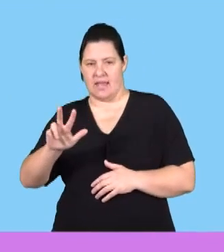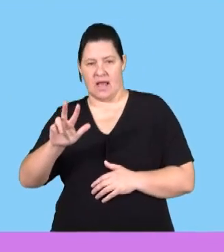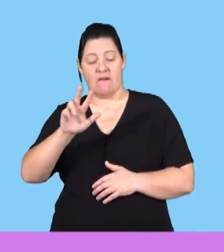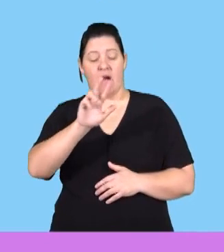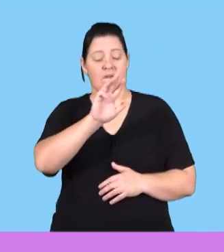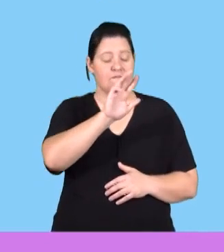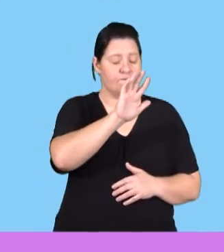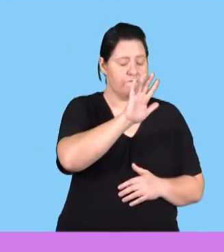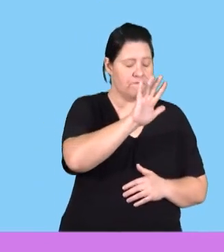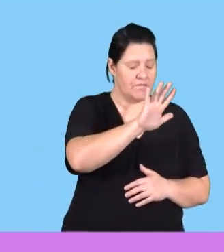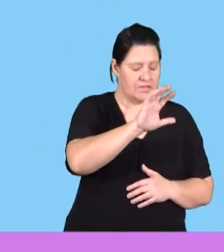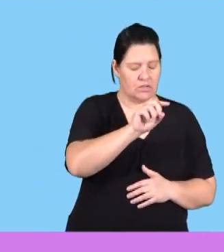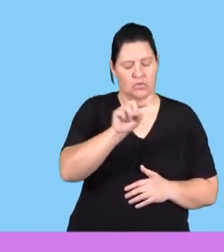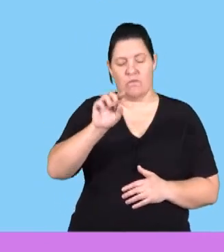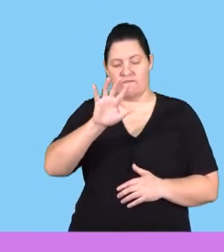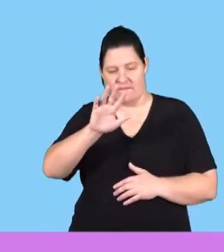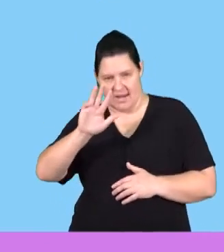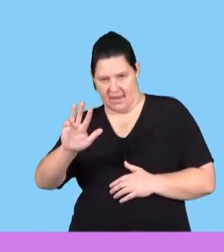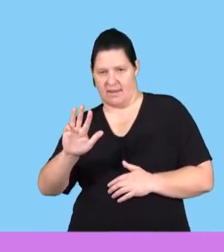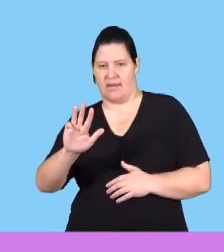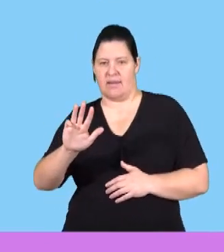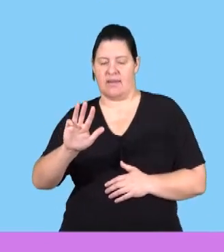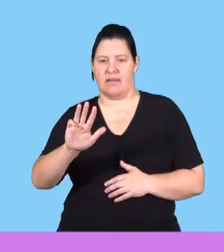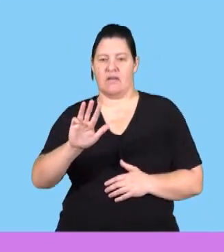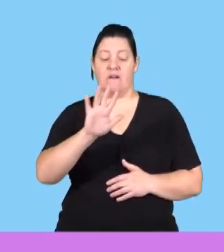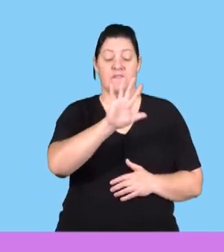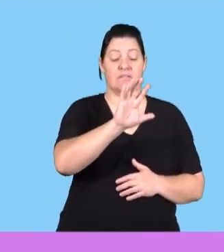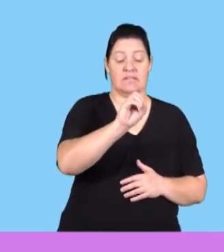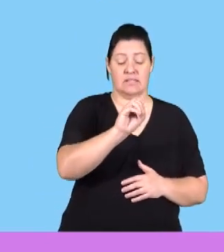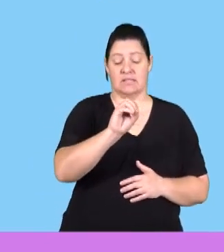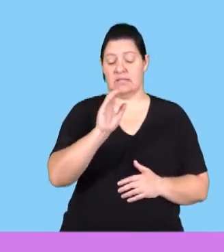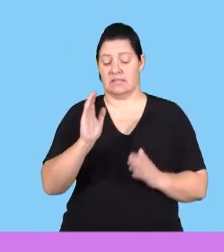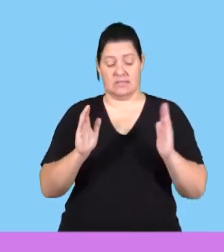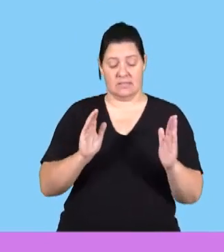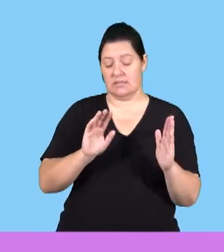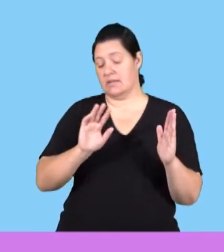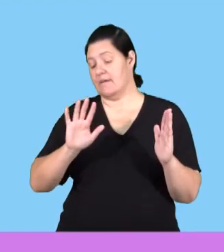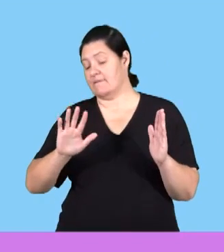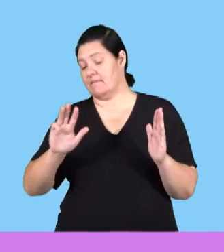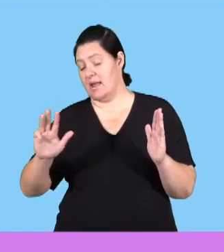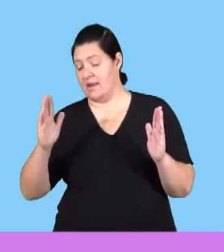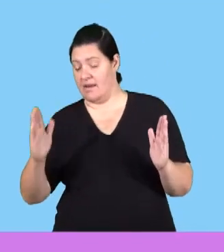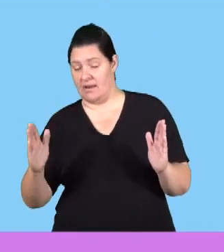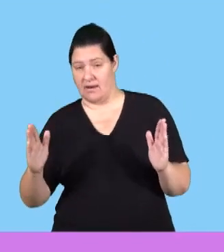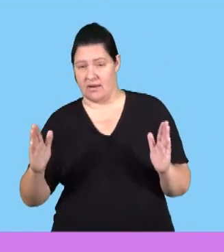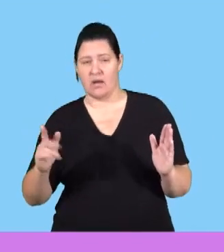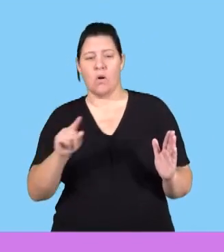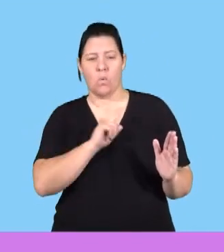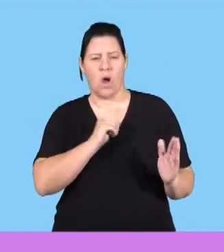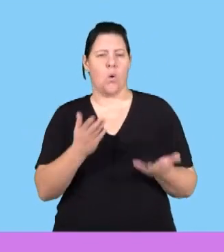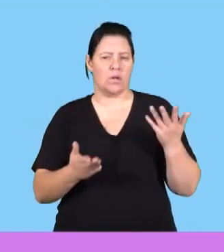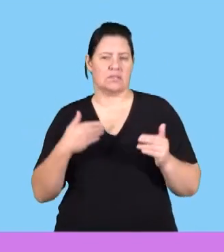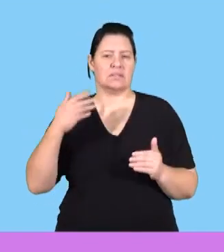and 59. Okay, so looking at this, between 50 and 59. Remember, why am I using the weight? It